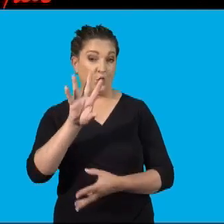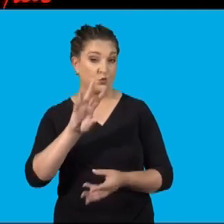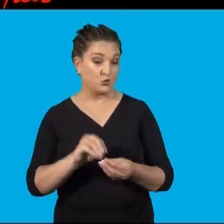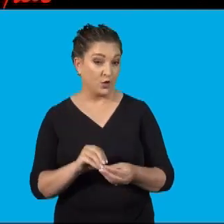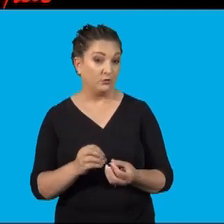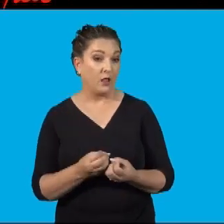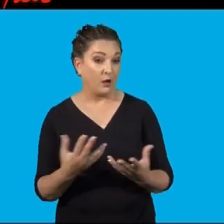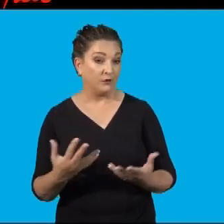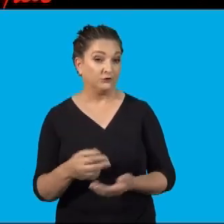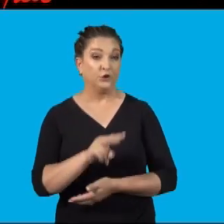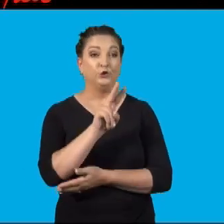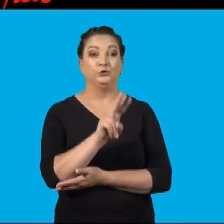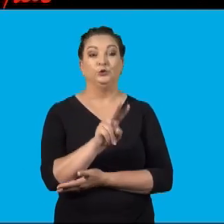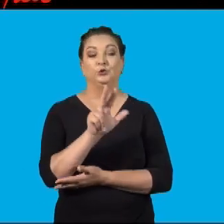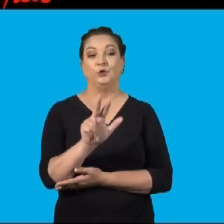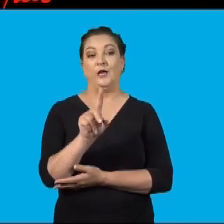me